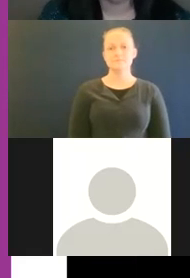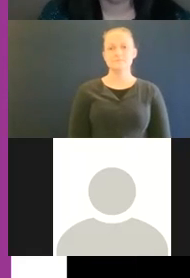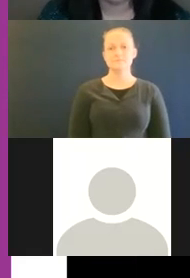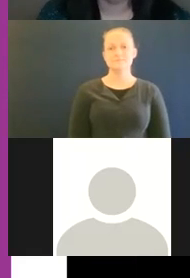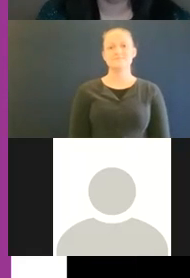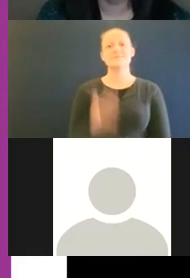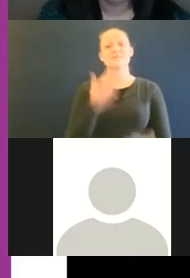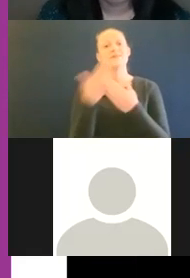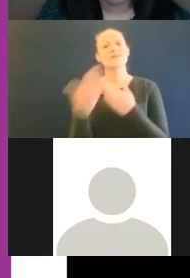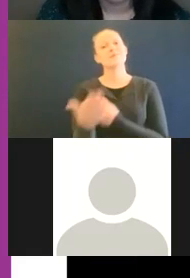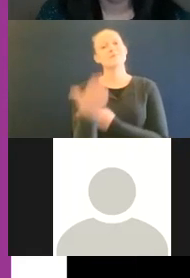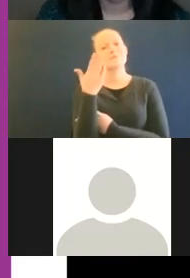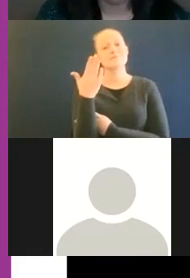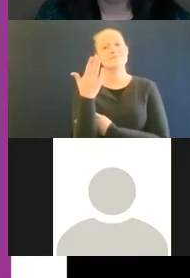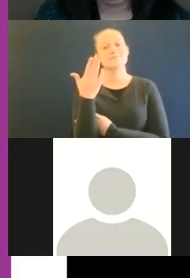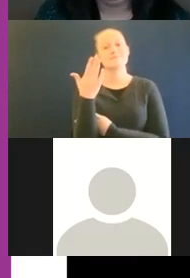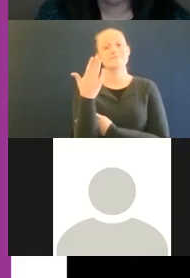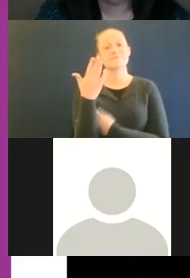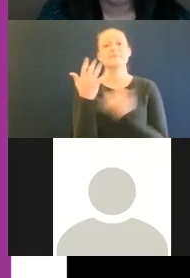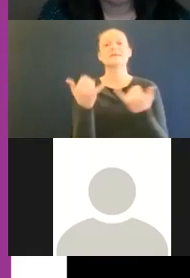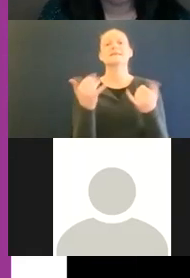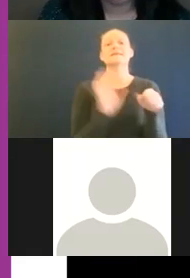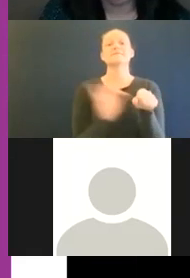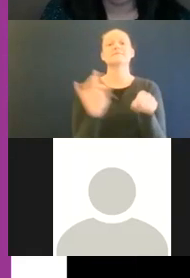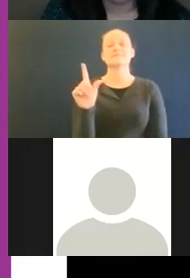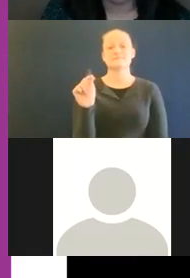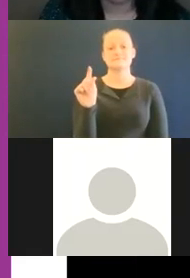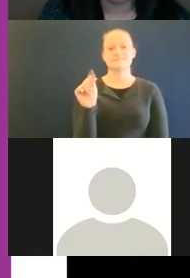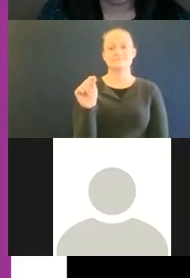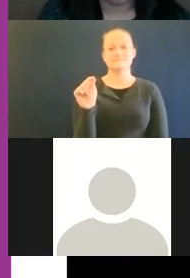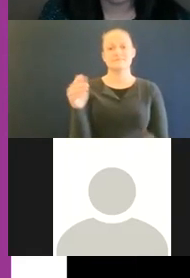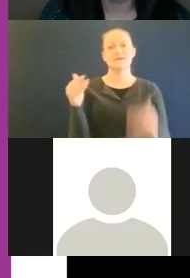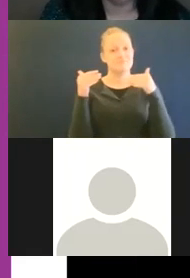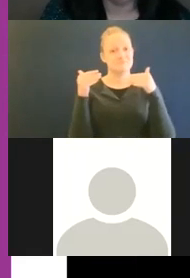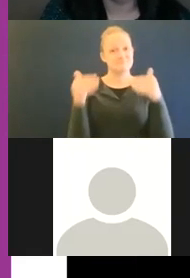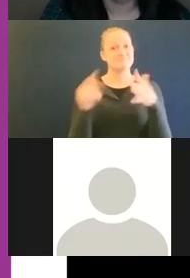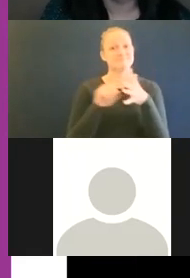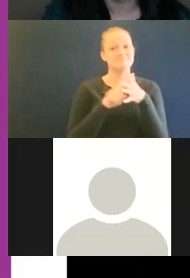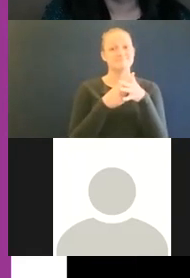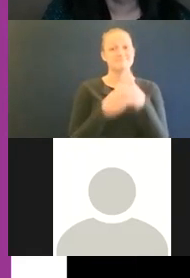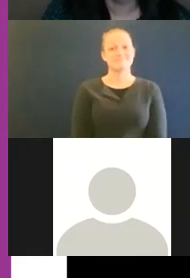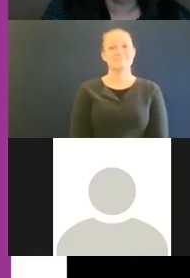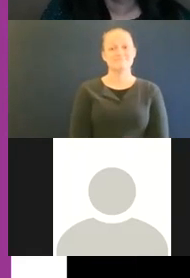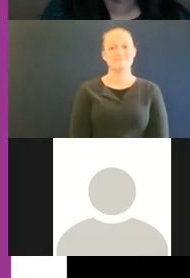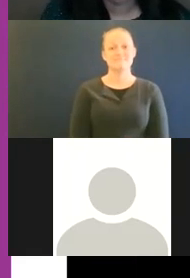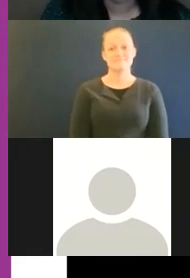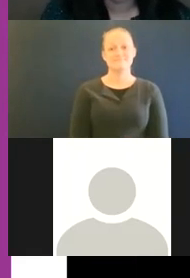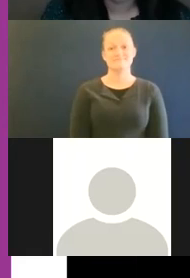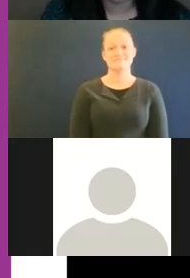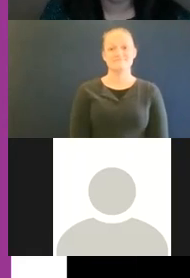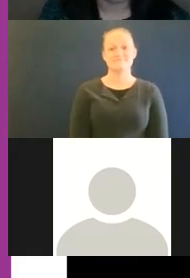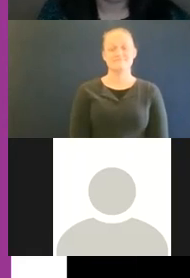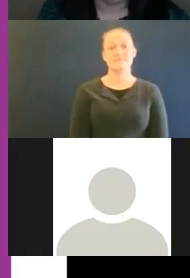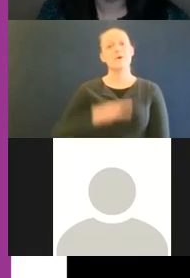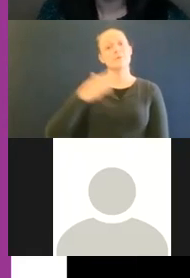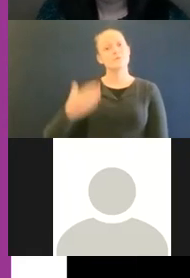Good morning, everyone. It is 8:20, so I think we will go ahead and get started. Welcome to